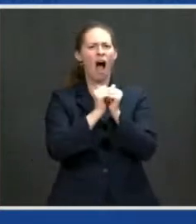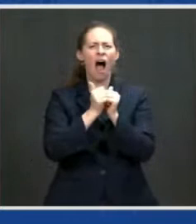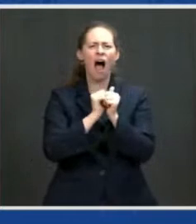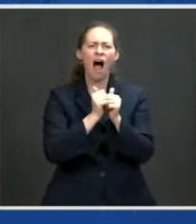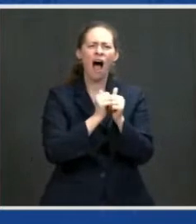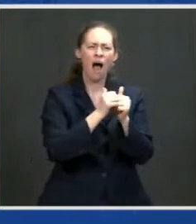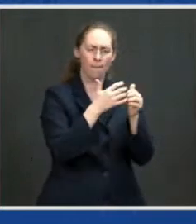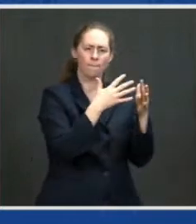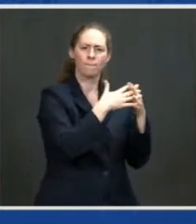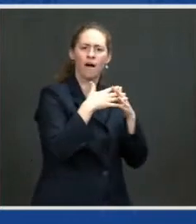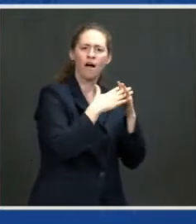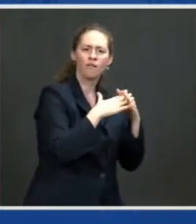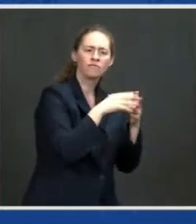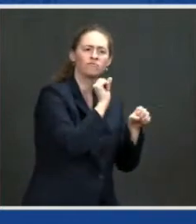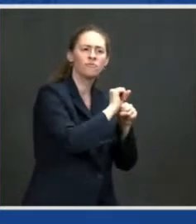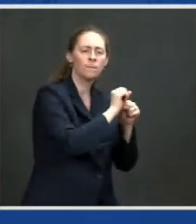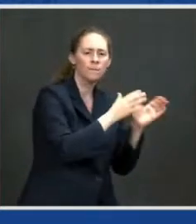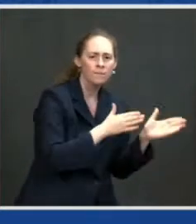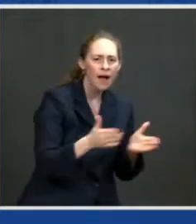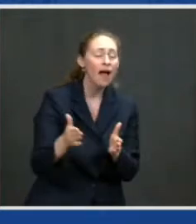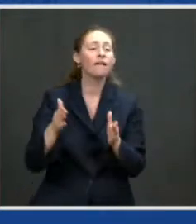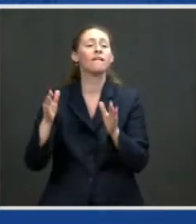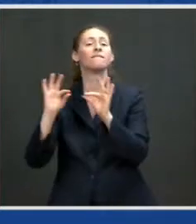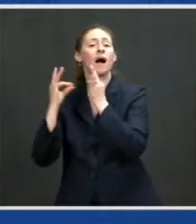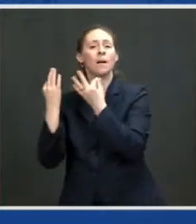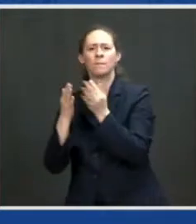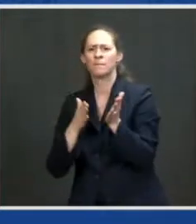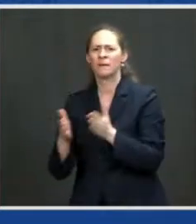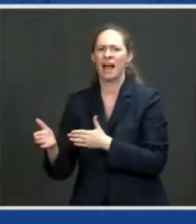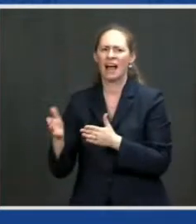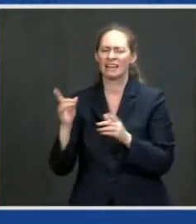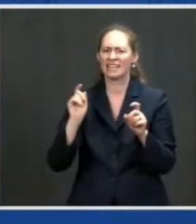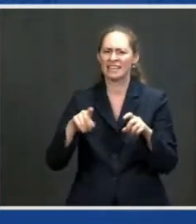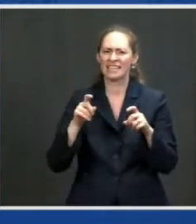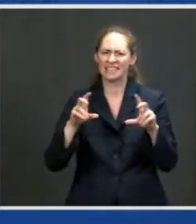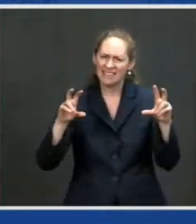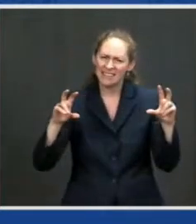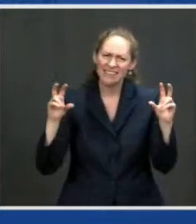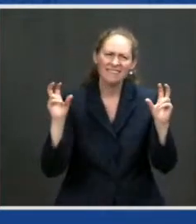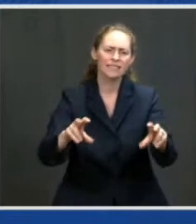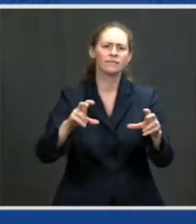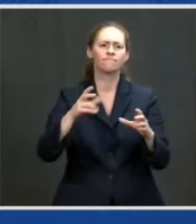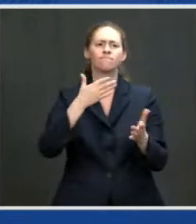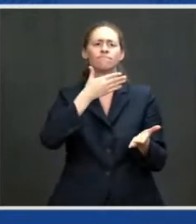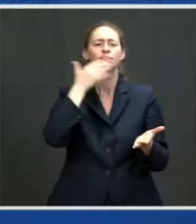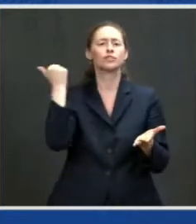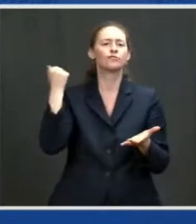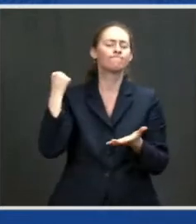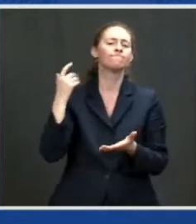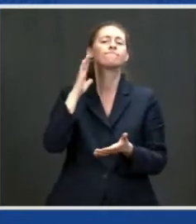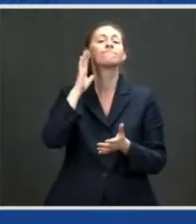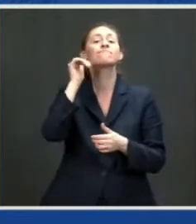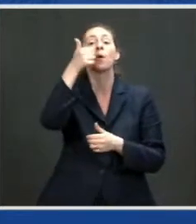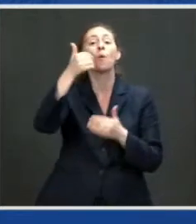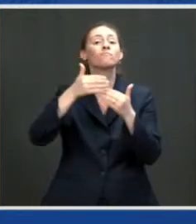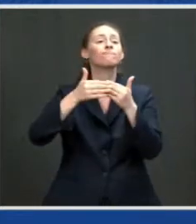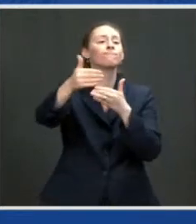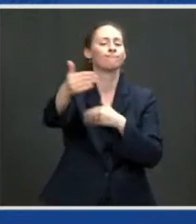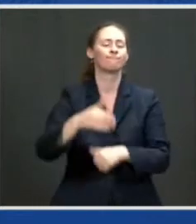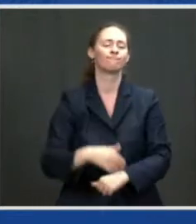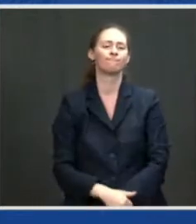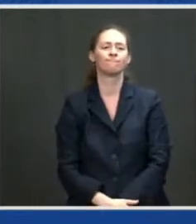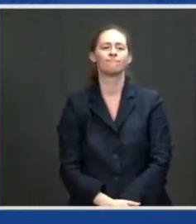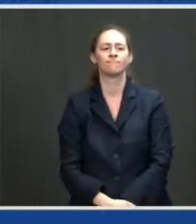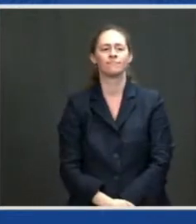Plan, the generational investments we need today to succeed for tomorrow. You know, as my wife Jill, who's been